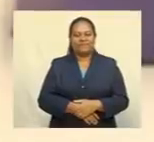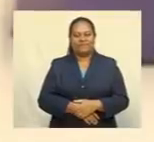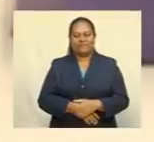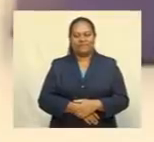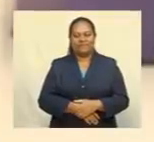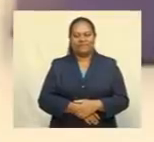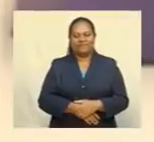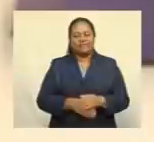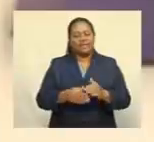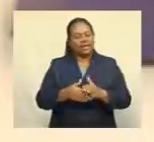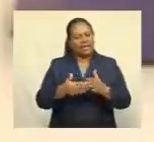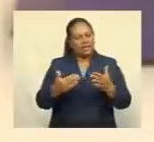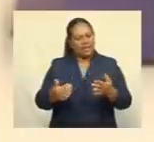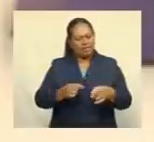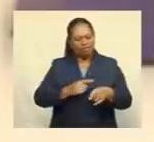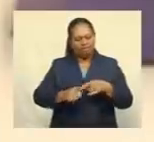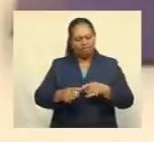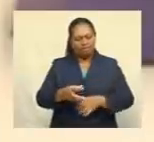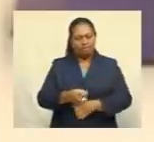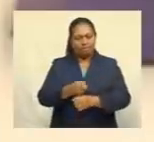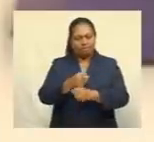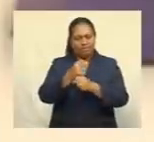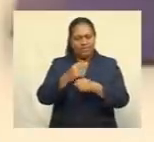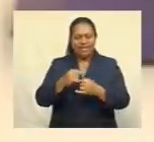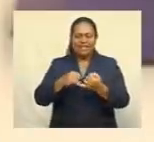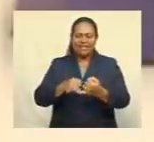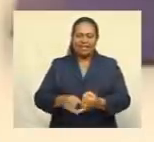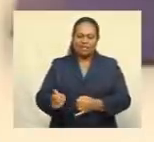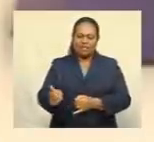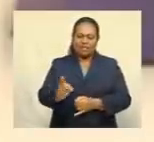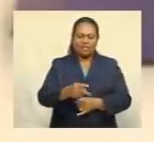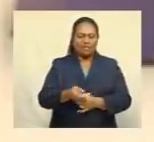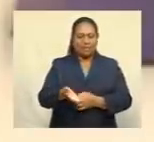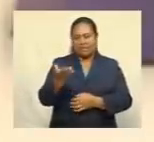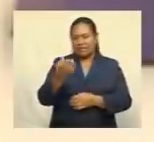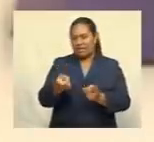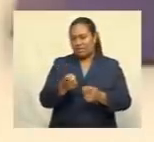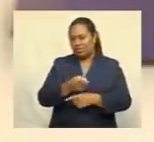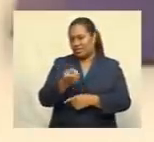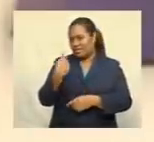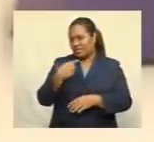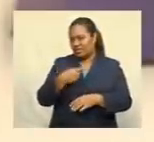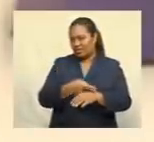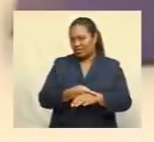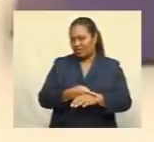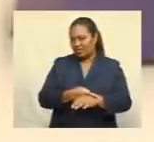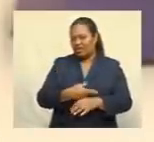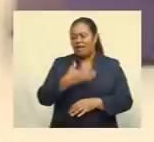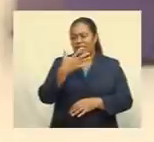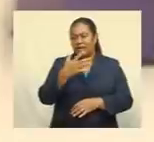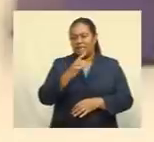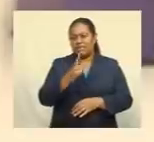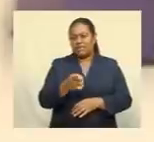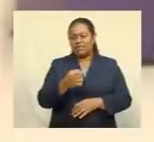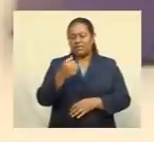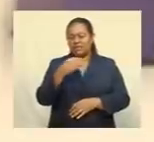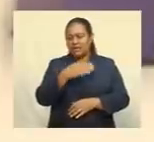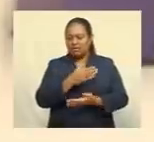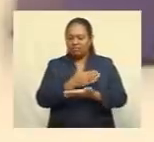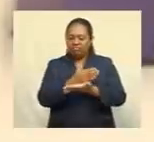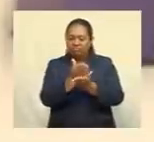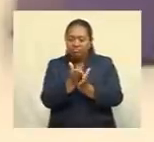A quick update of the South Pacific Stock Exchange last week. About 4,500 shares were traded in